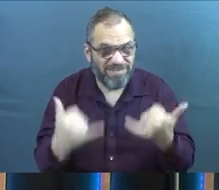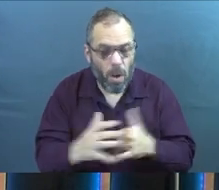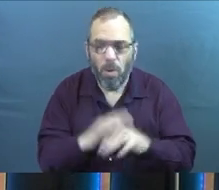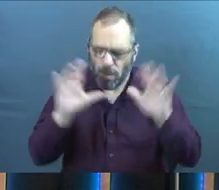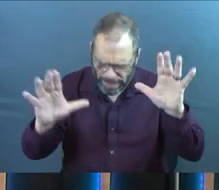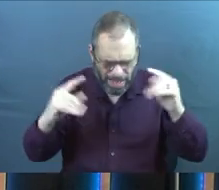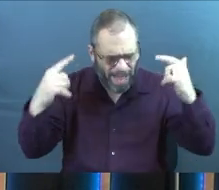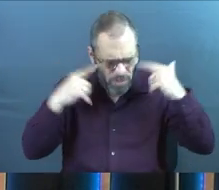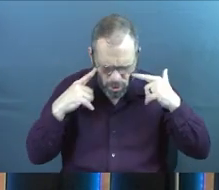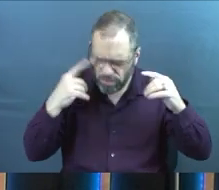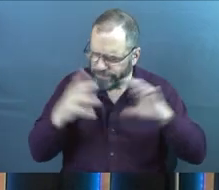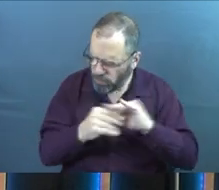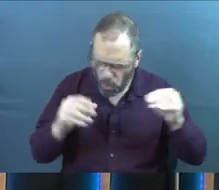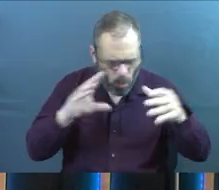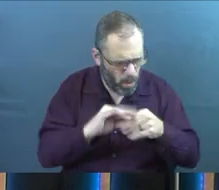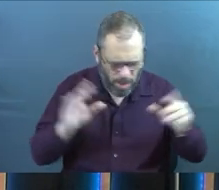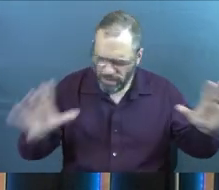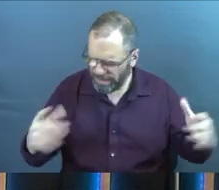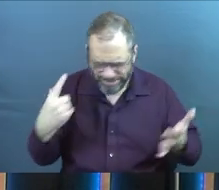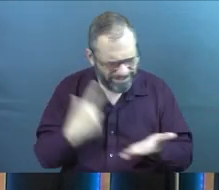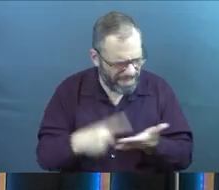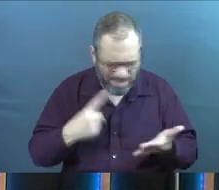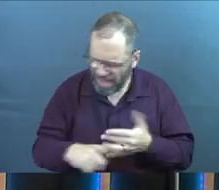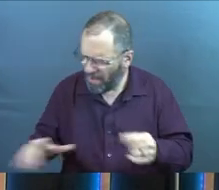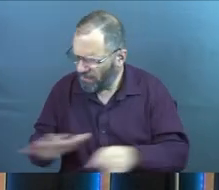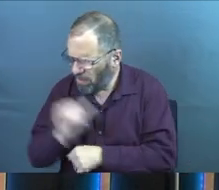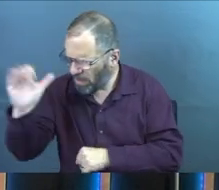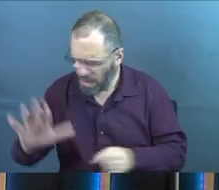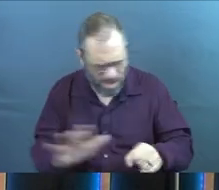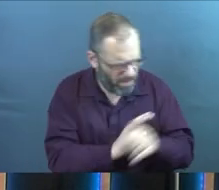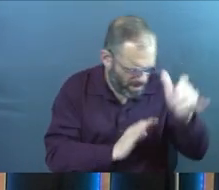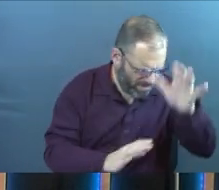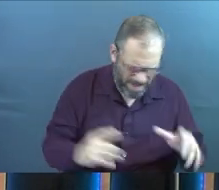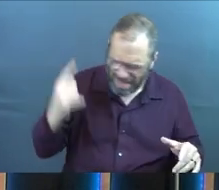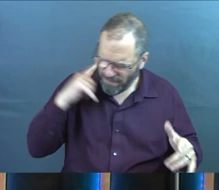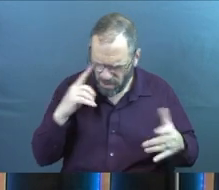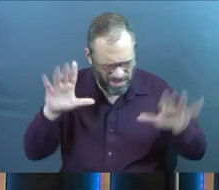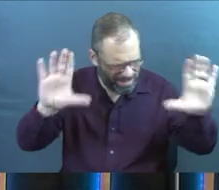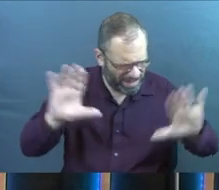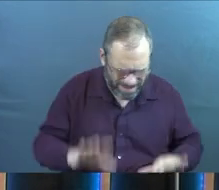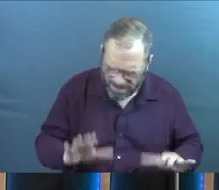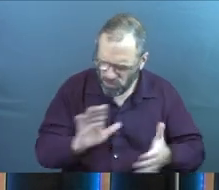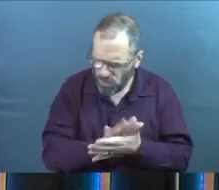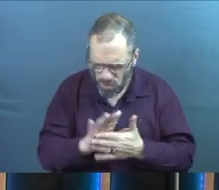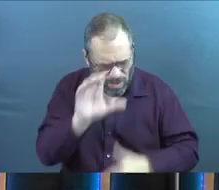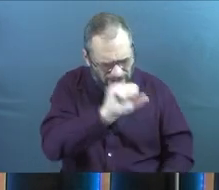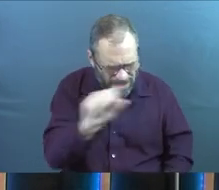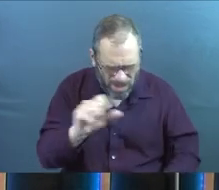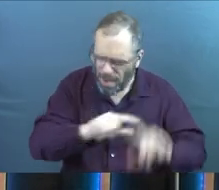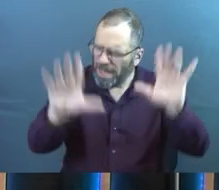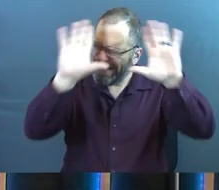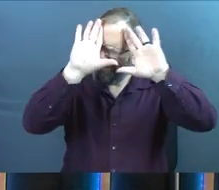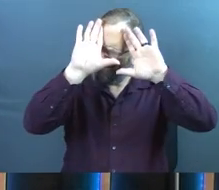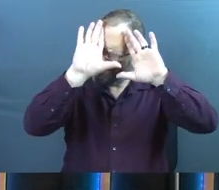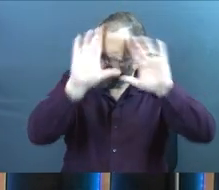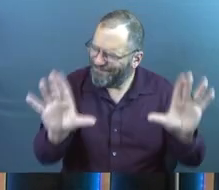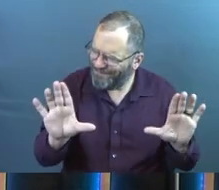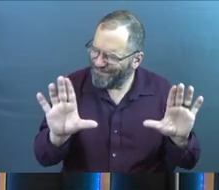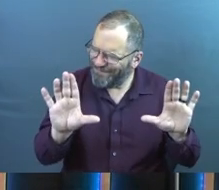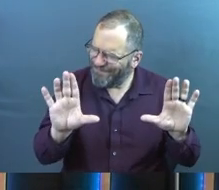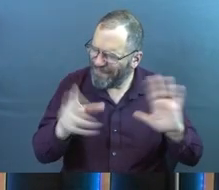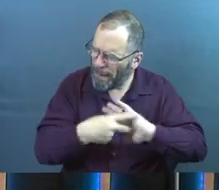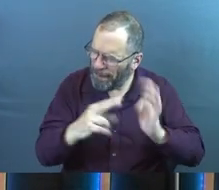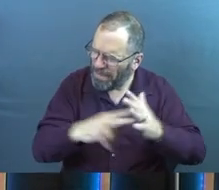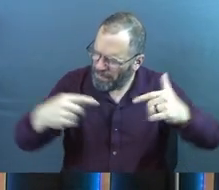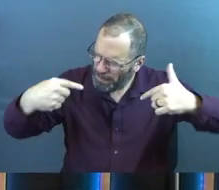It's like, okay, I've heard this before, Pastor Ricky. We've talked about him being fully God, fully man. Like, I've heard it in Sunday school, all the things, and that's great. But really, what does this